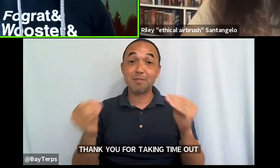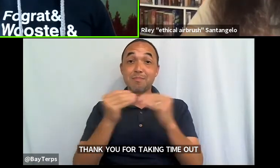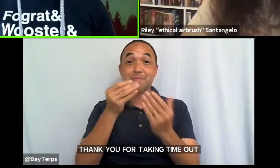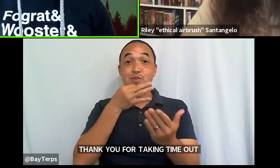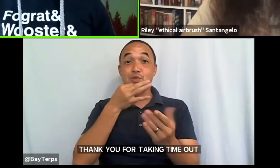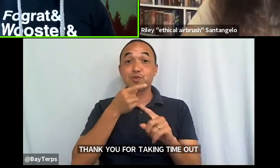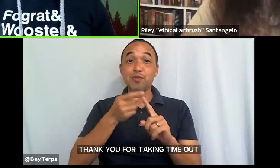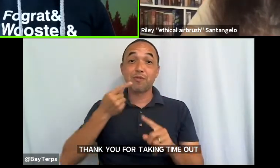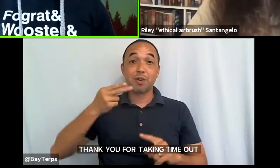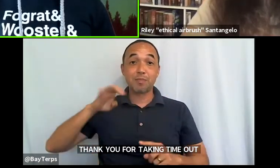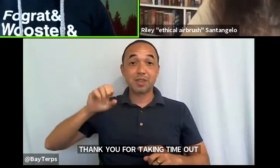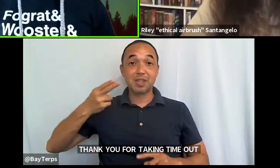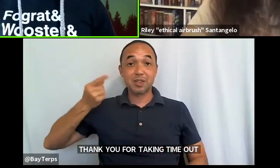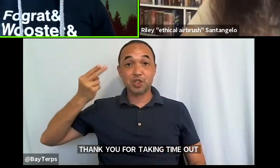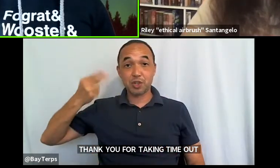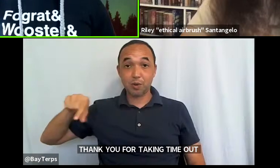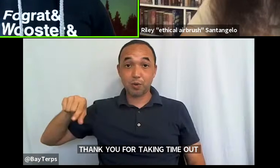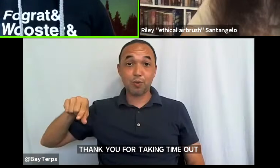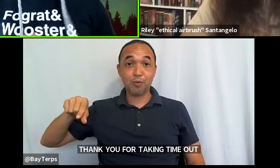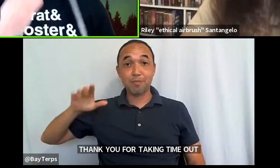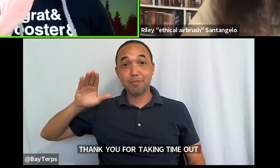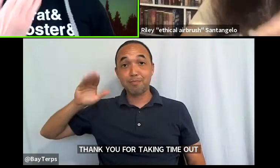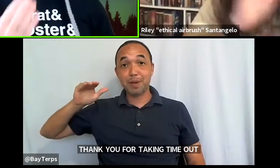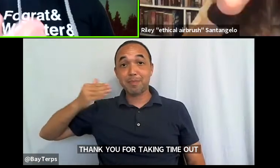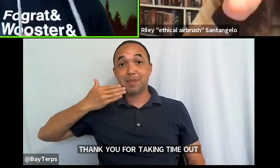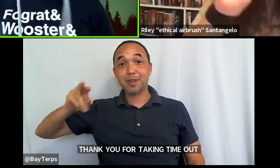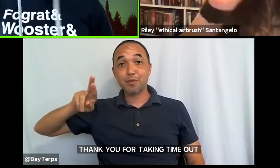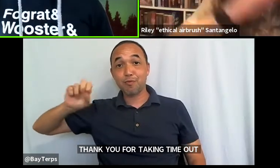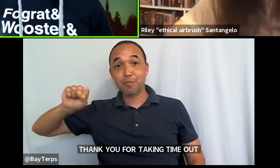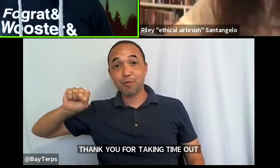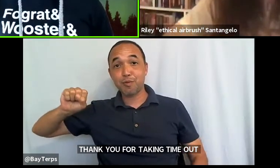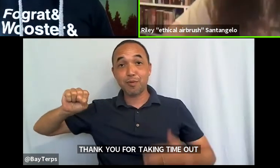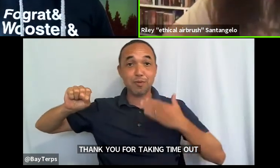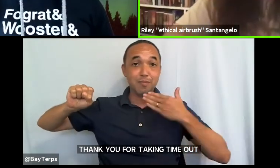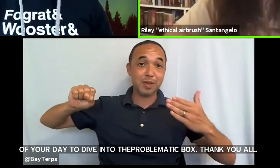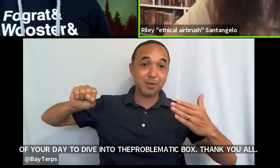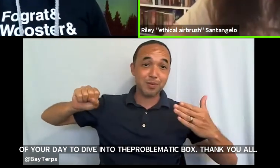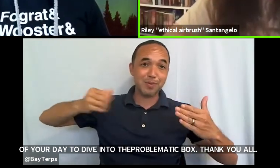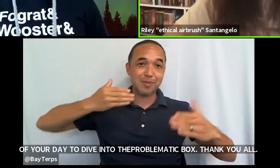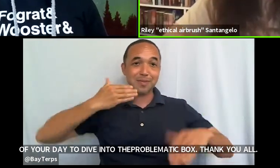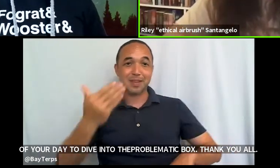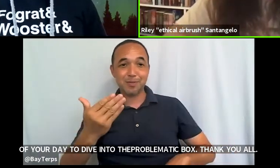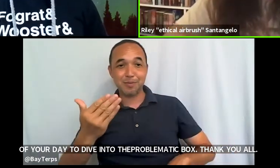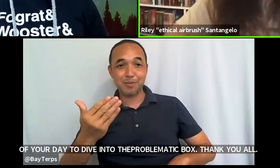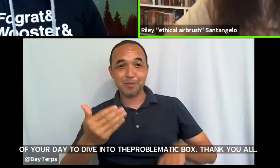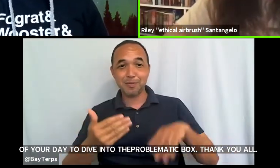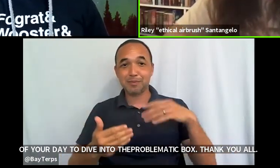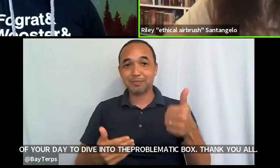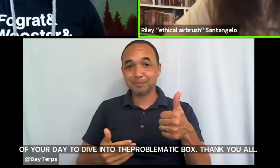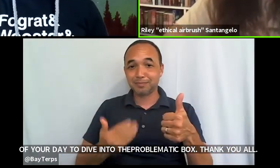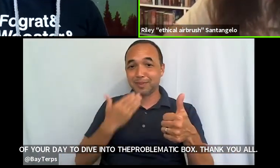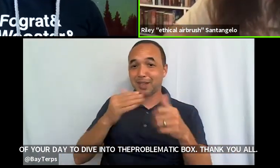GISH HQ. Signing off. Thank you, Berto. Thank you. Thank you, Berto. Thank you, captioners.